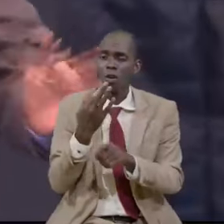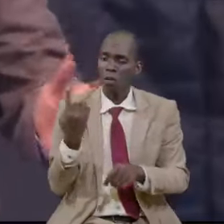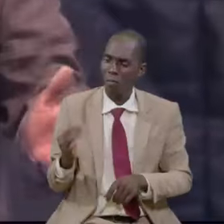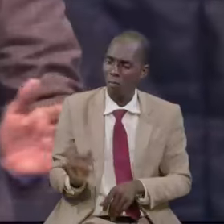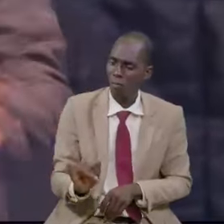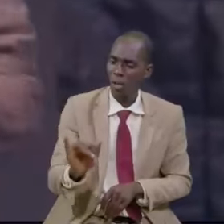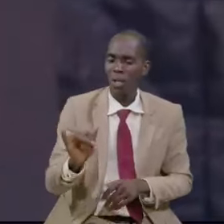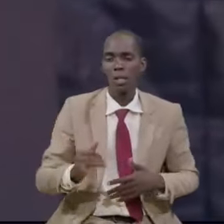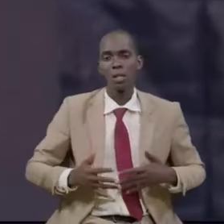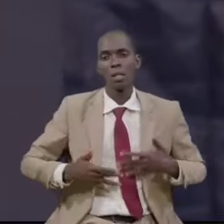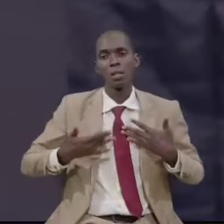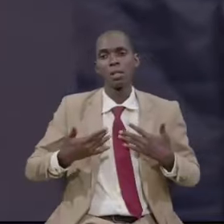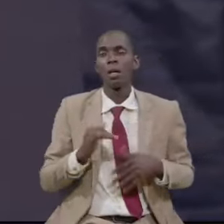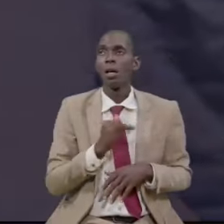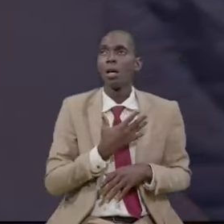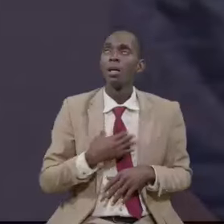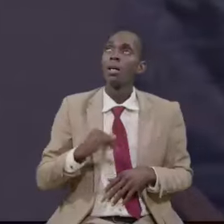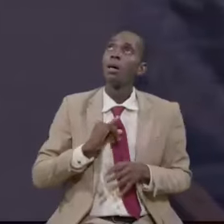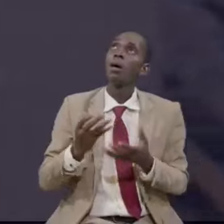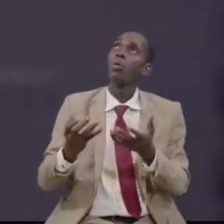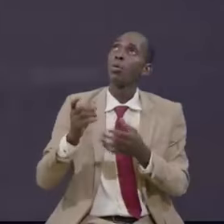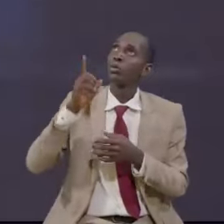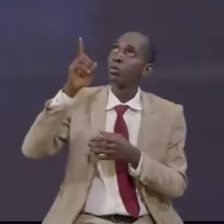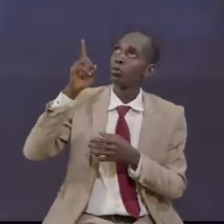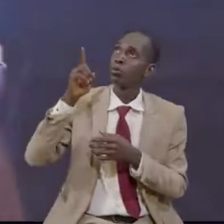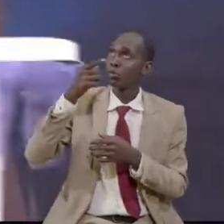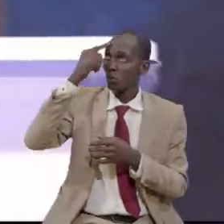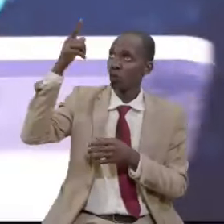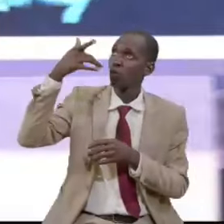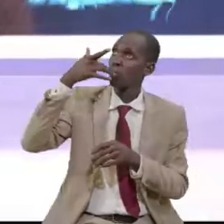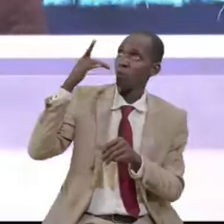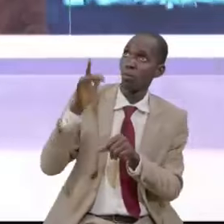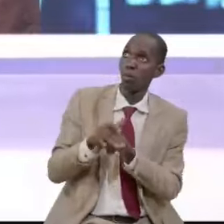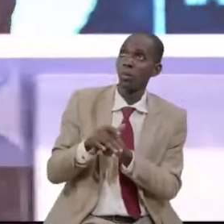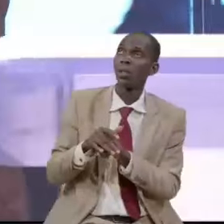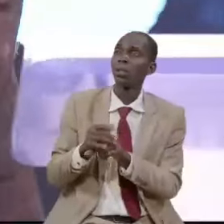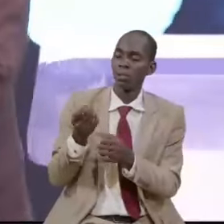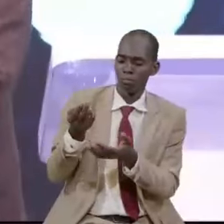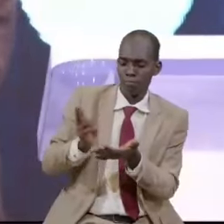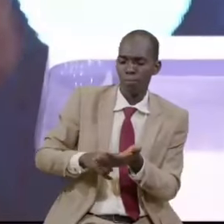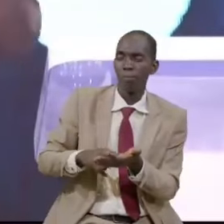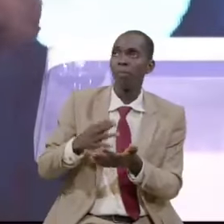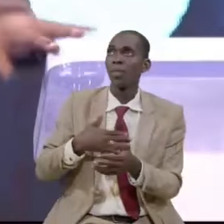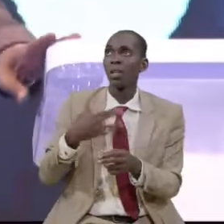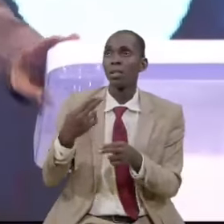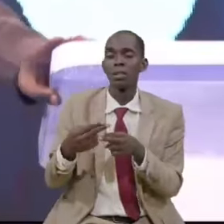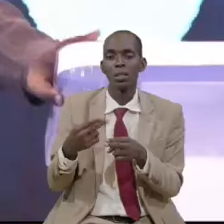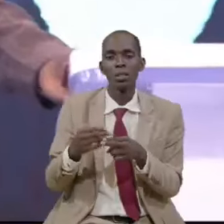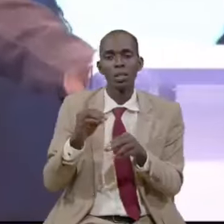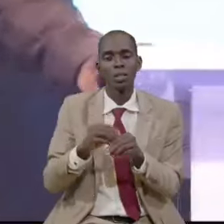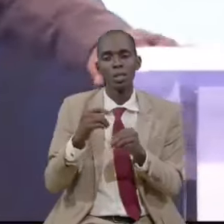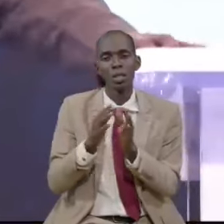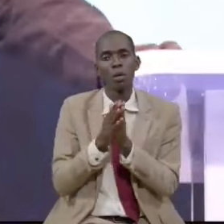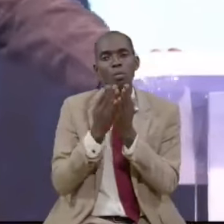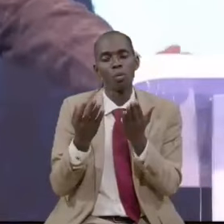you, Lord, according to your promise, write my name in the book of life.